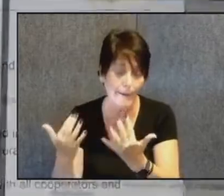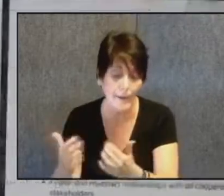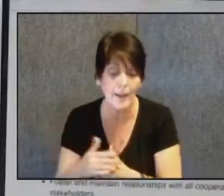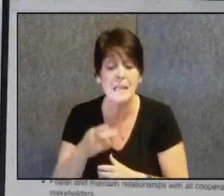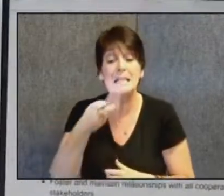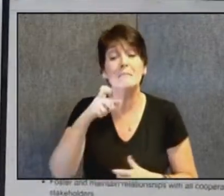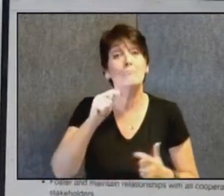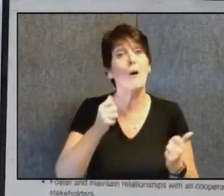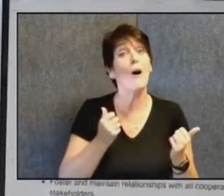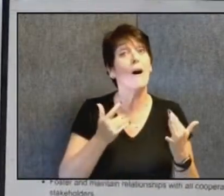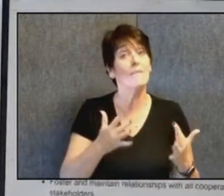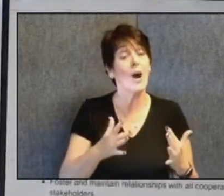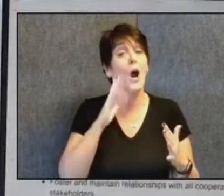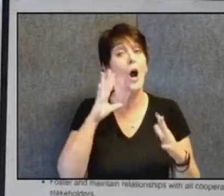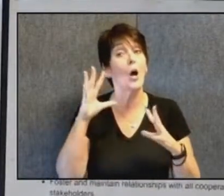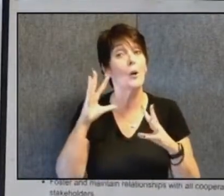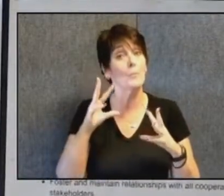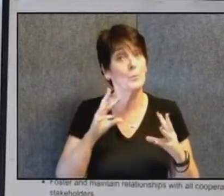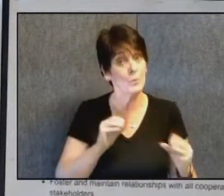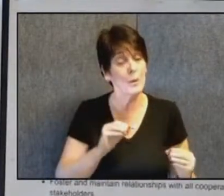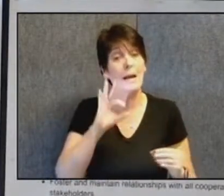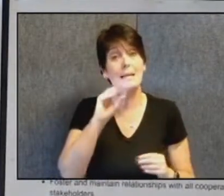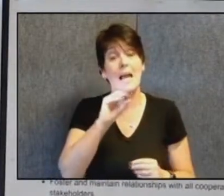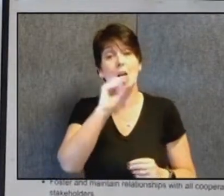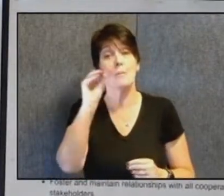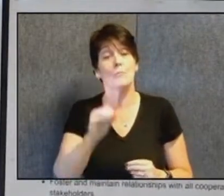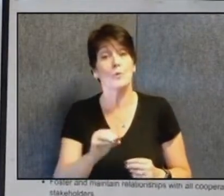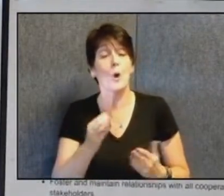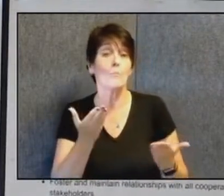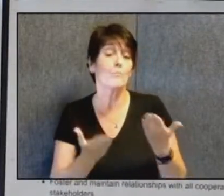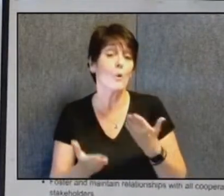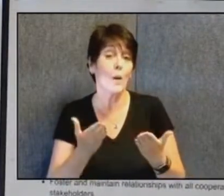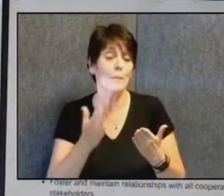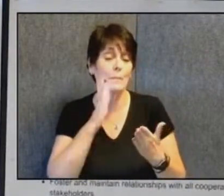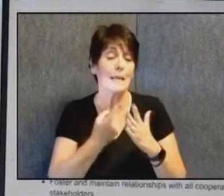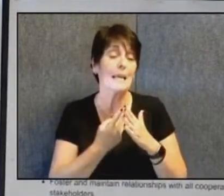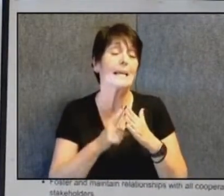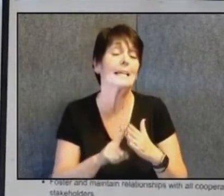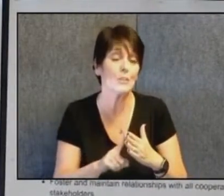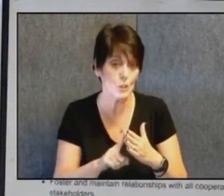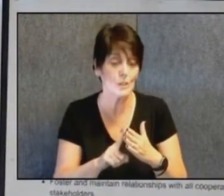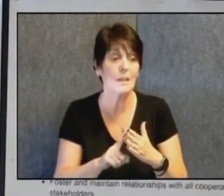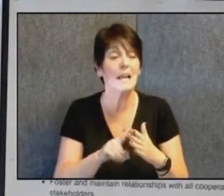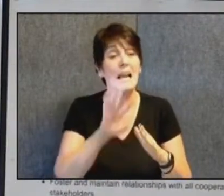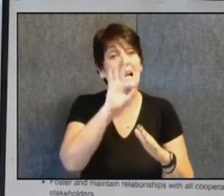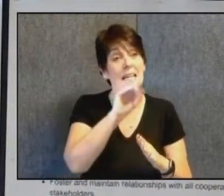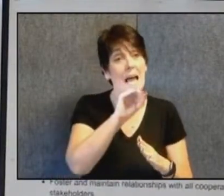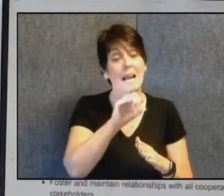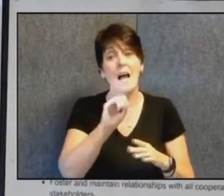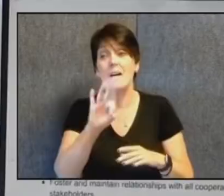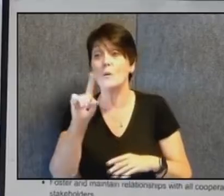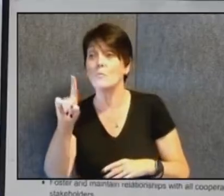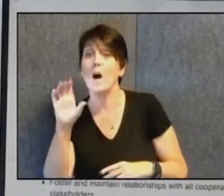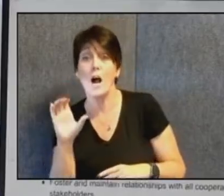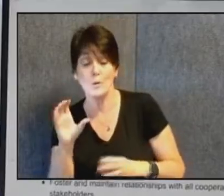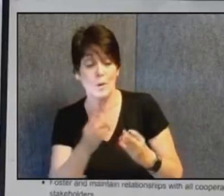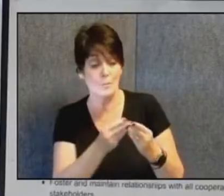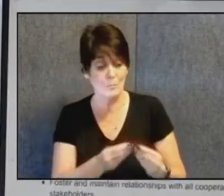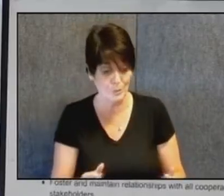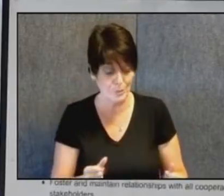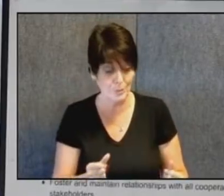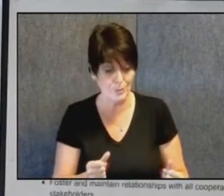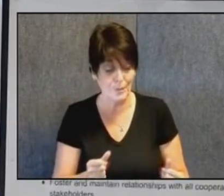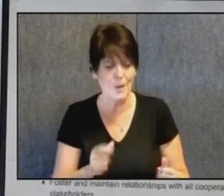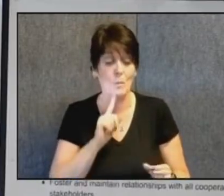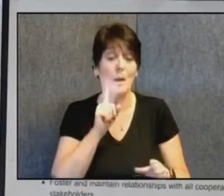those spot fires are going out, 90% probability of ignition. So 90 out of every 100 of those embers that go out and land in the